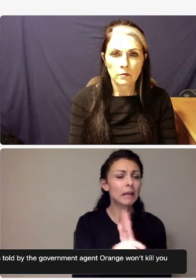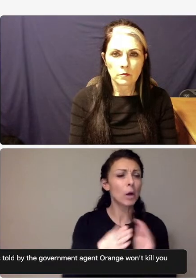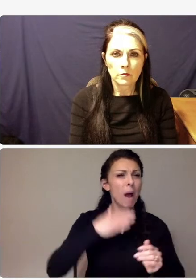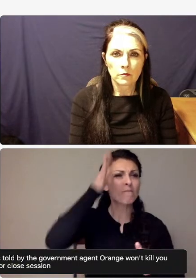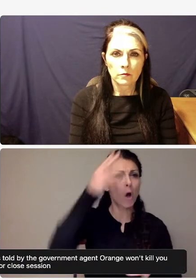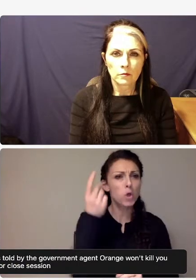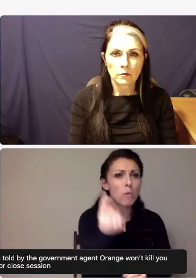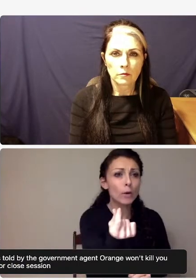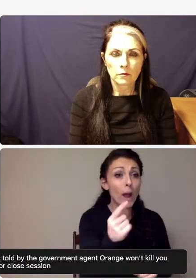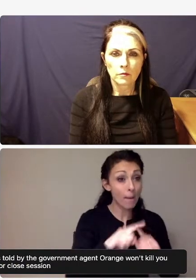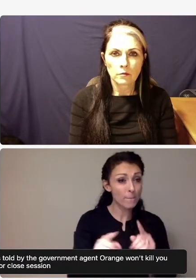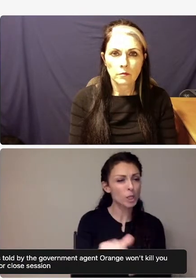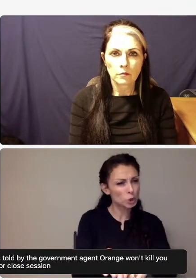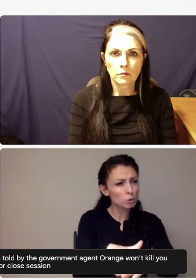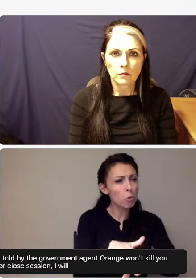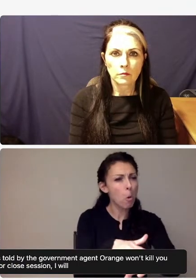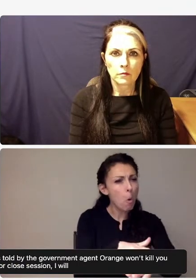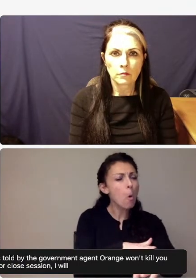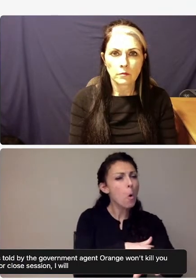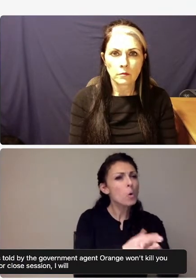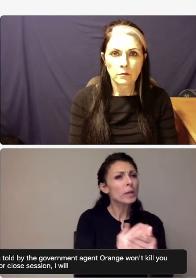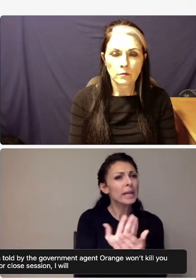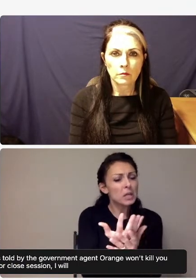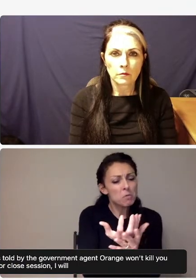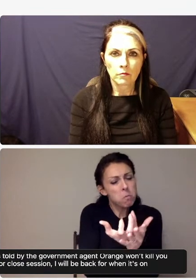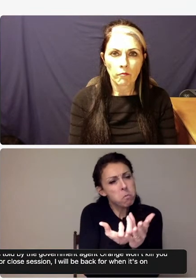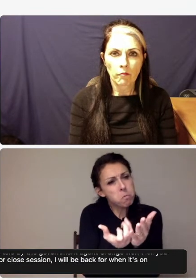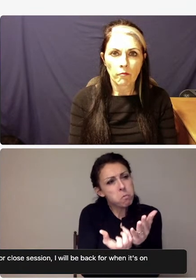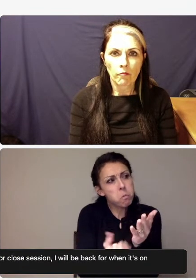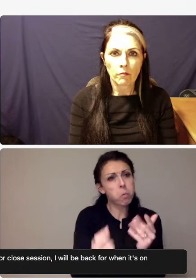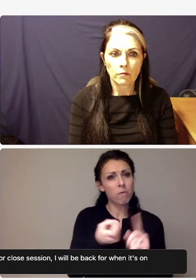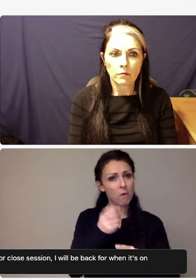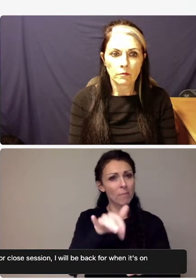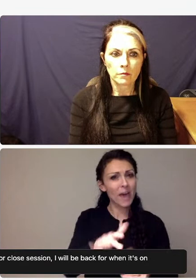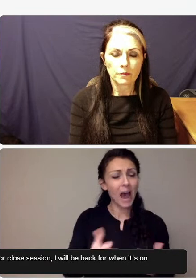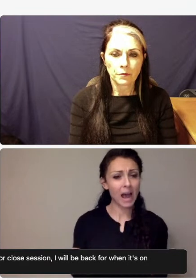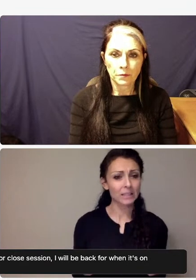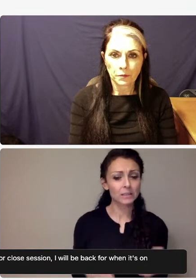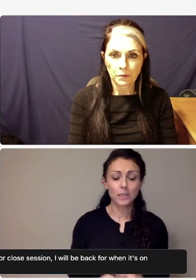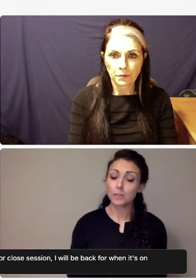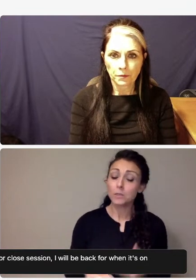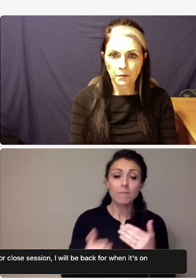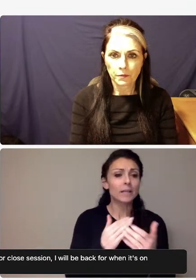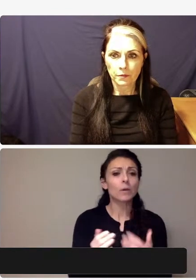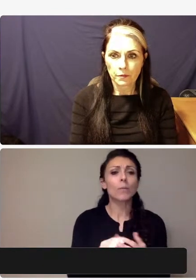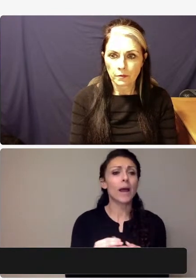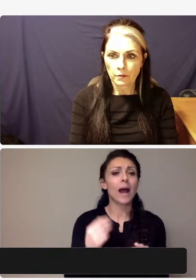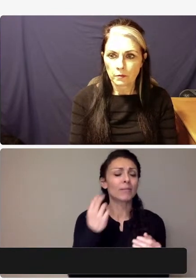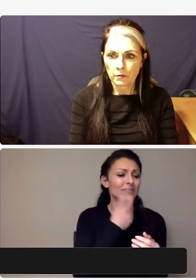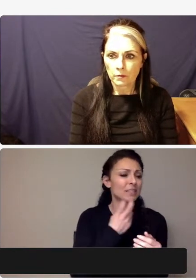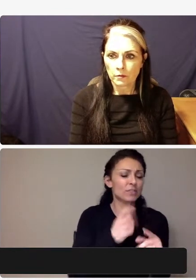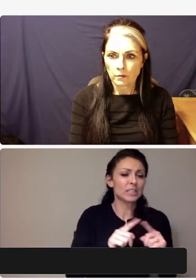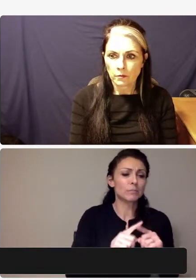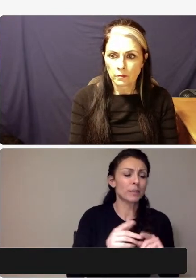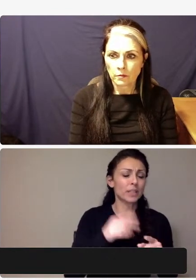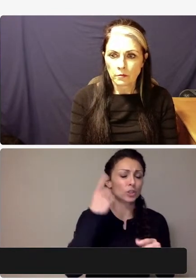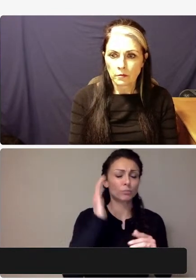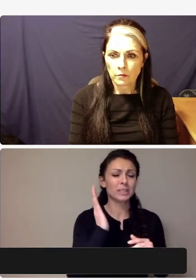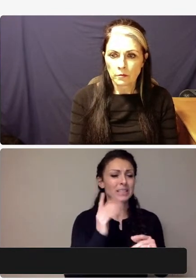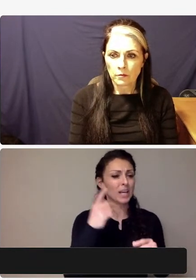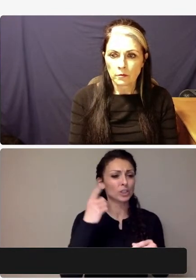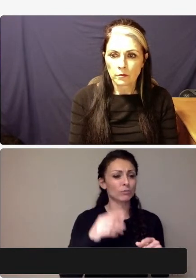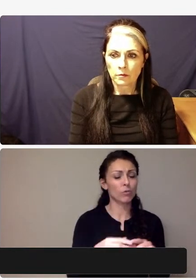for so it's not agenda i will be back here when it's on agenda item i have a different speech for that right now i'm just asking you guys that open heart which i know you